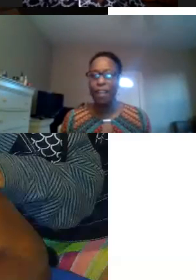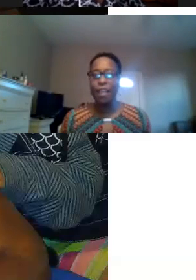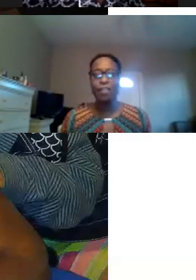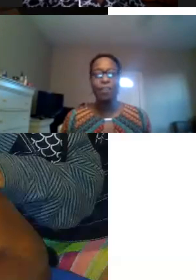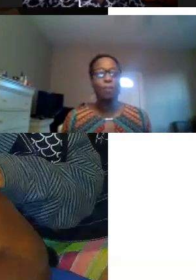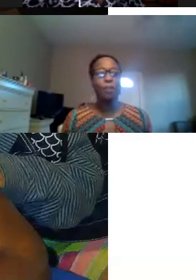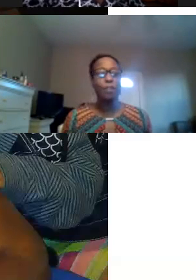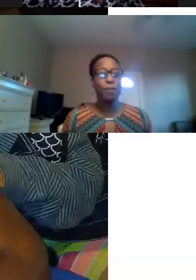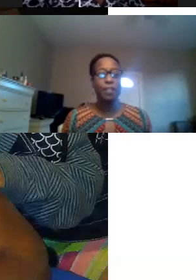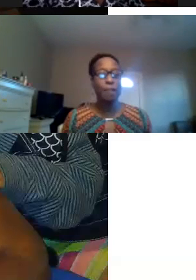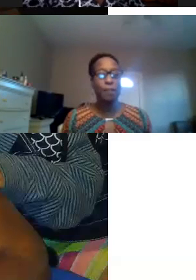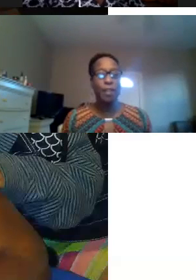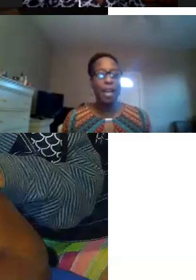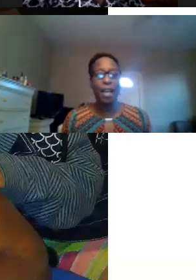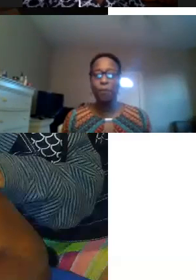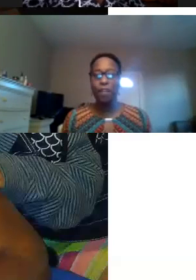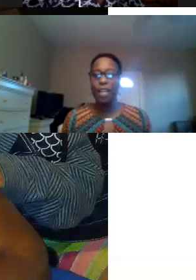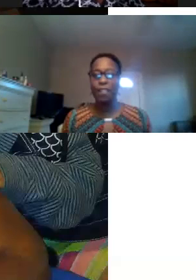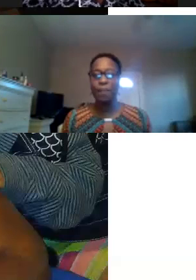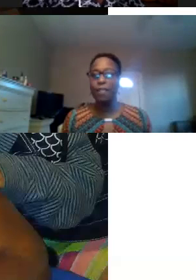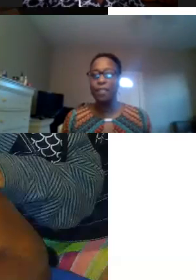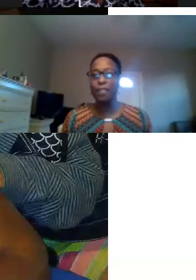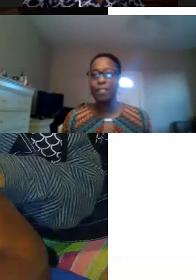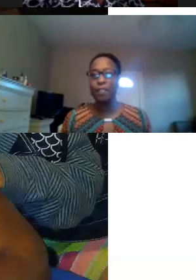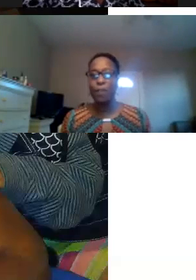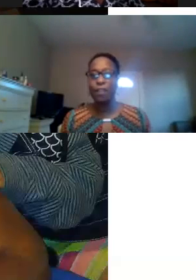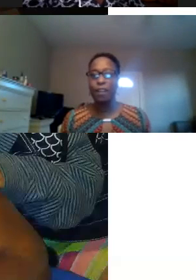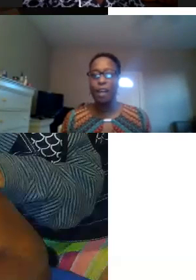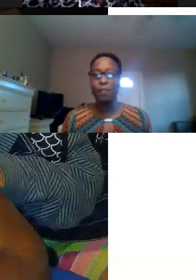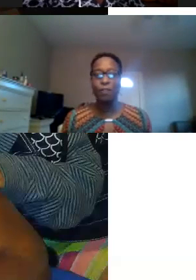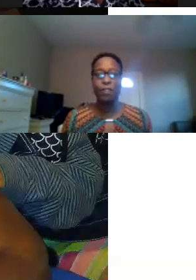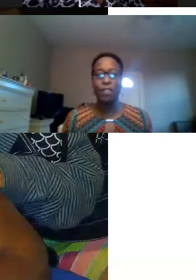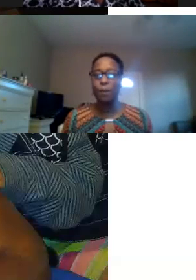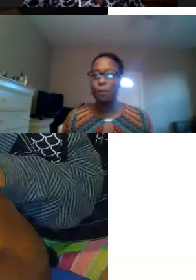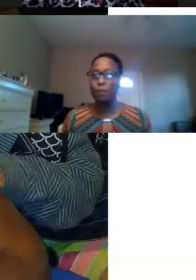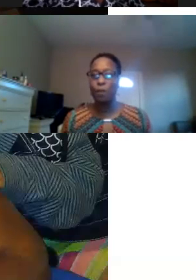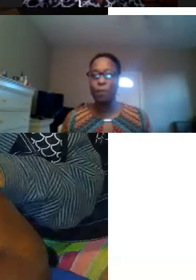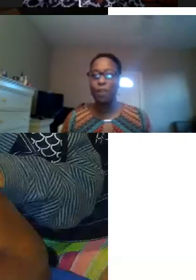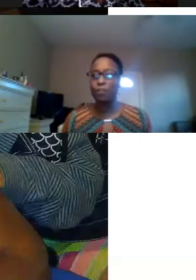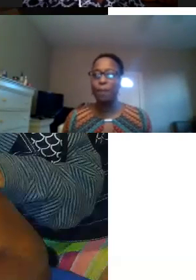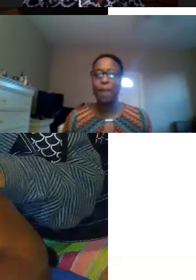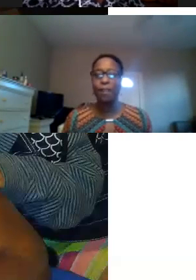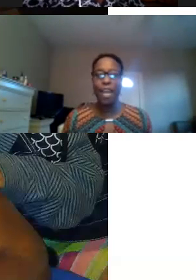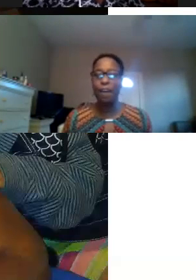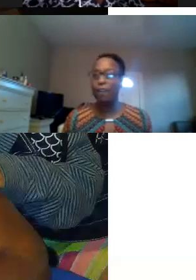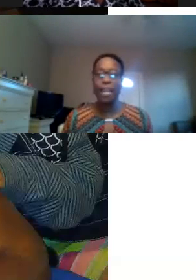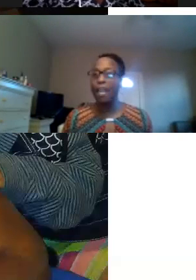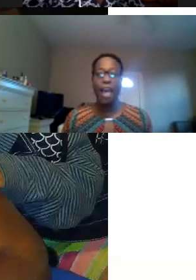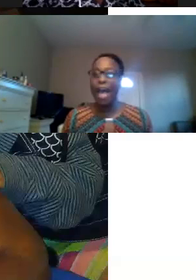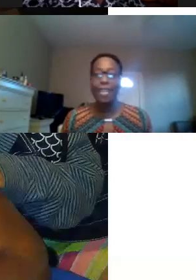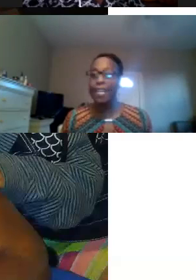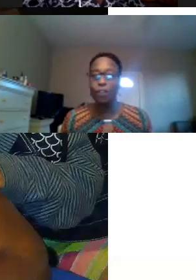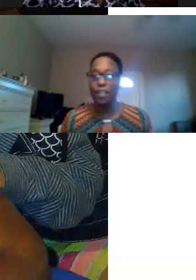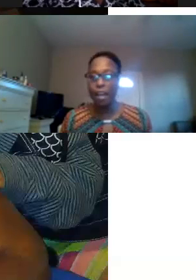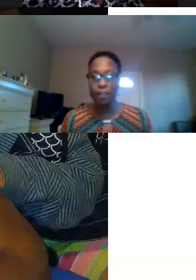poverty. So there were times when I really had to make the decision on whether I was going to see what was wrong with me or try to battle it out, and